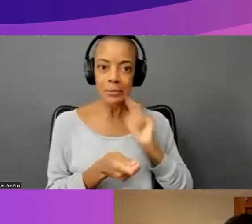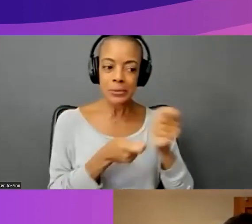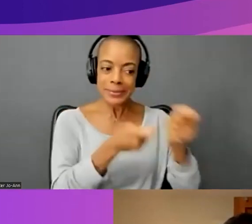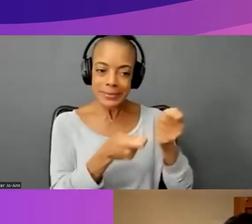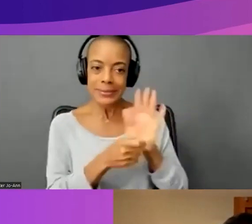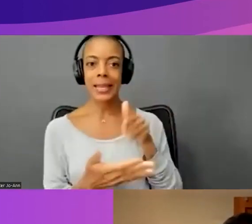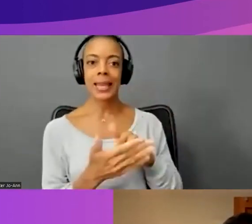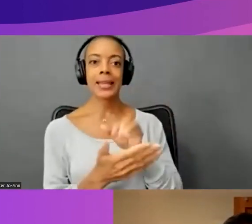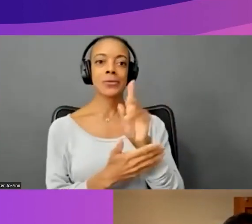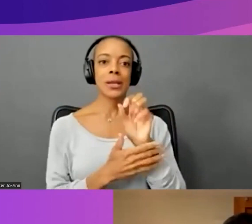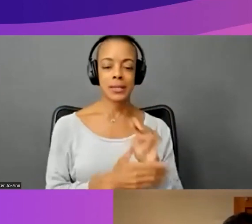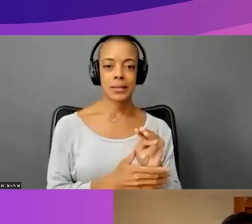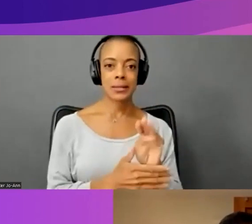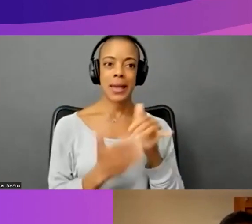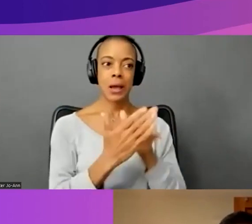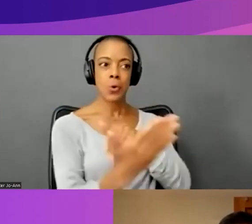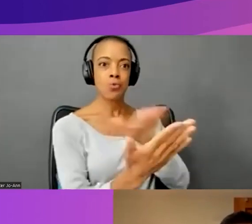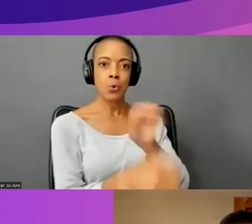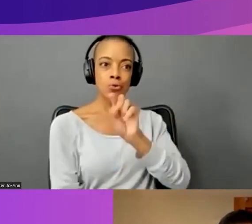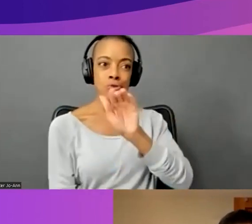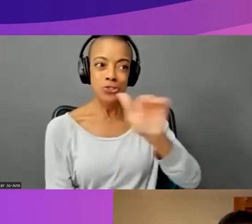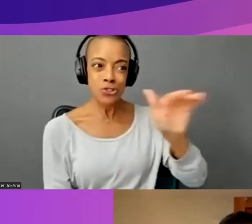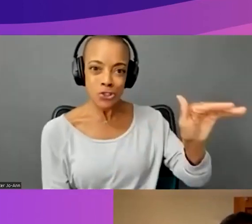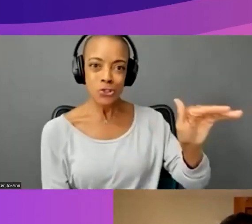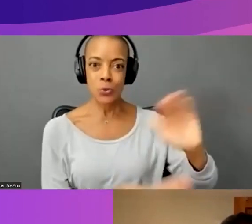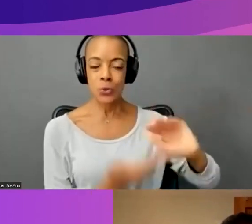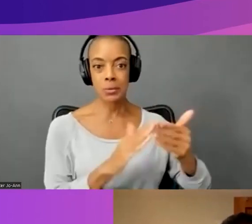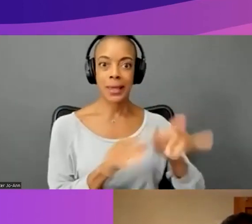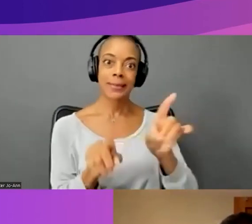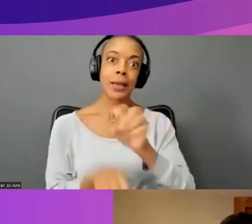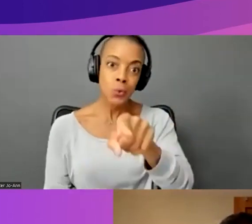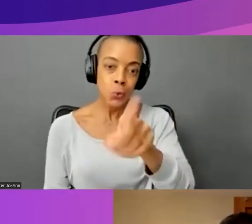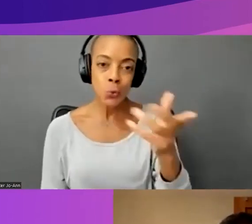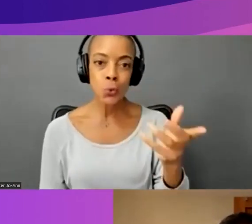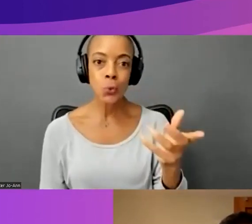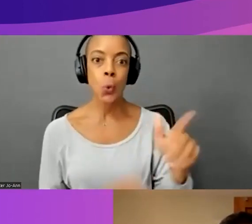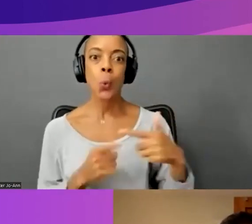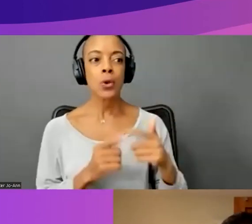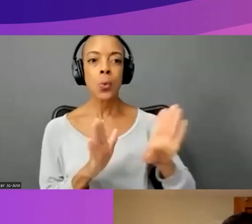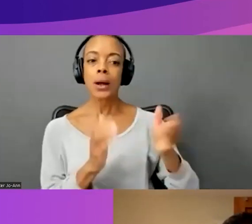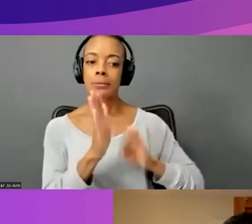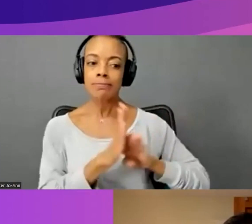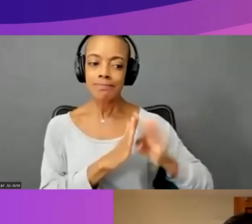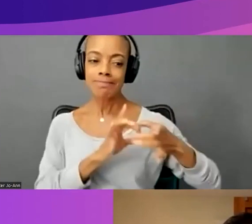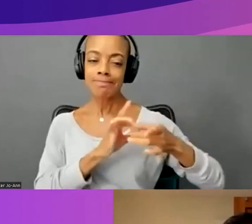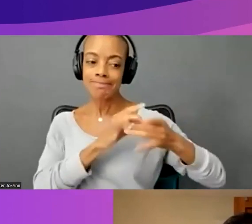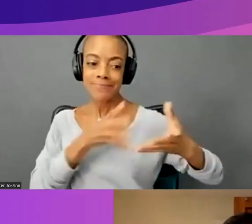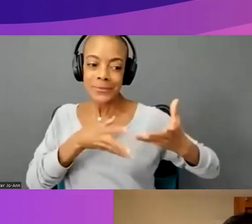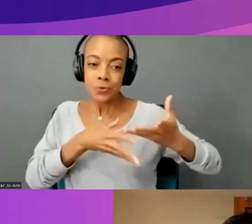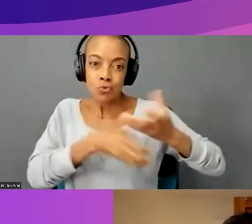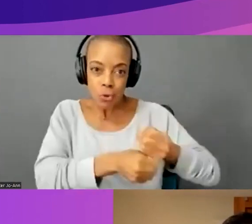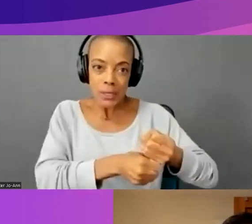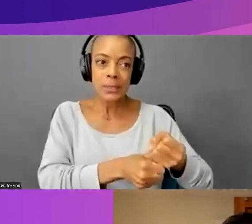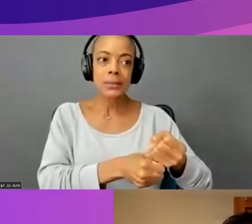anti-racism, anti-racist rehabilitation, like you have, and when you want to build that rapport with communities and with